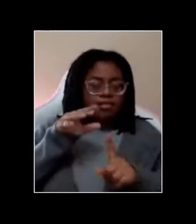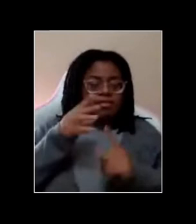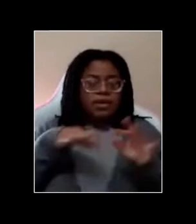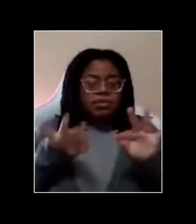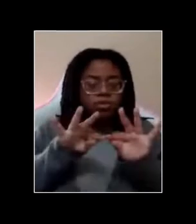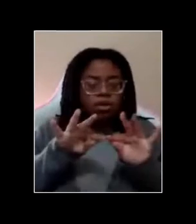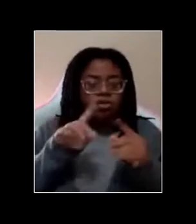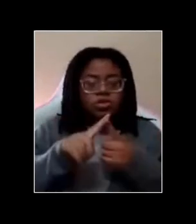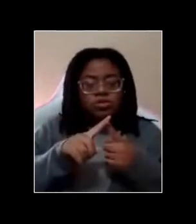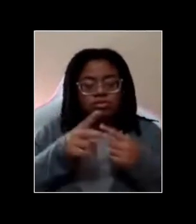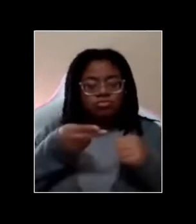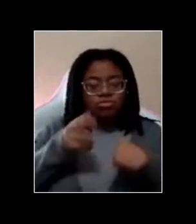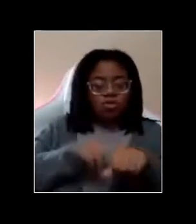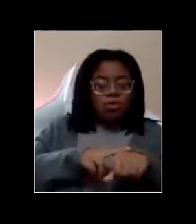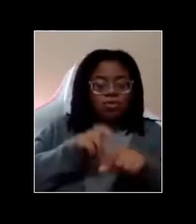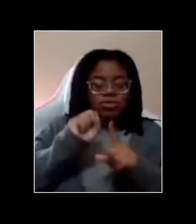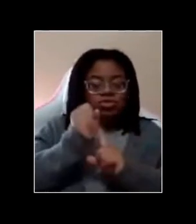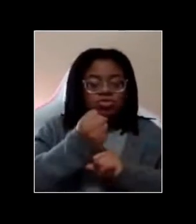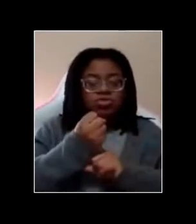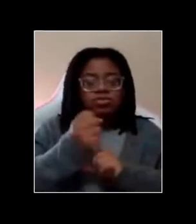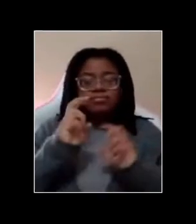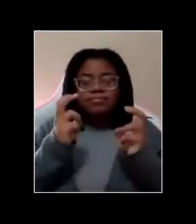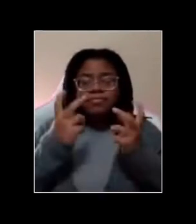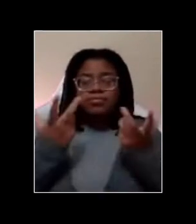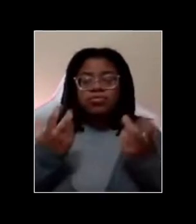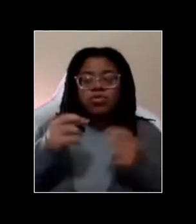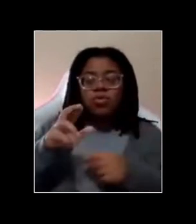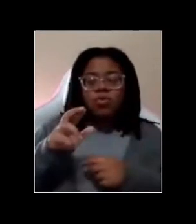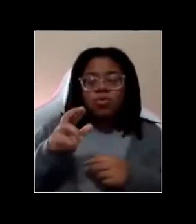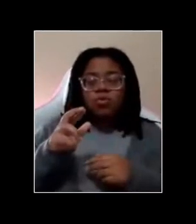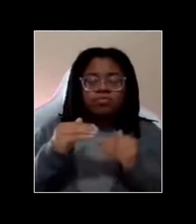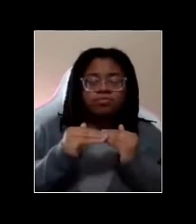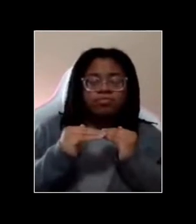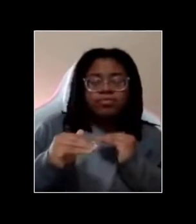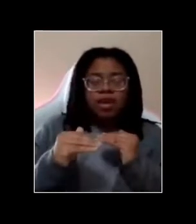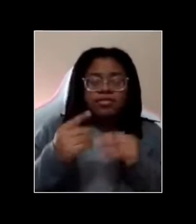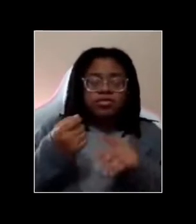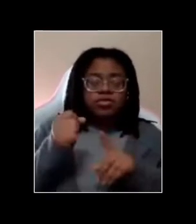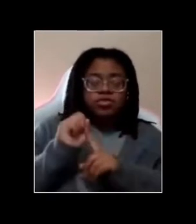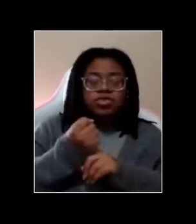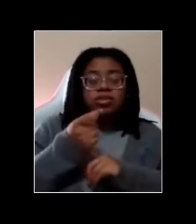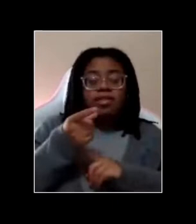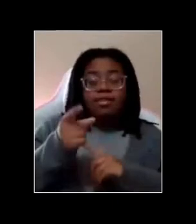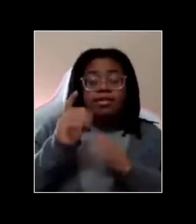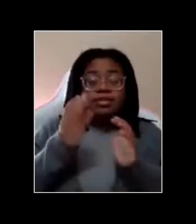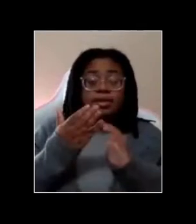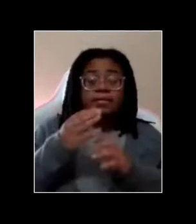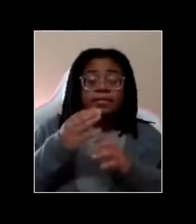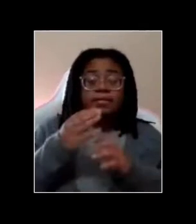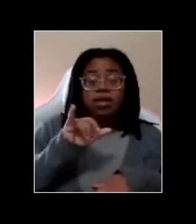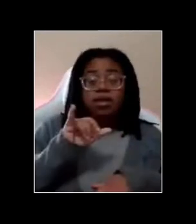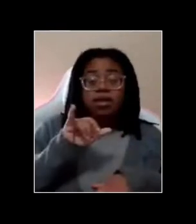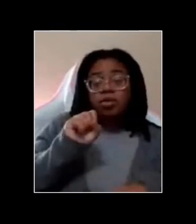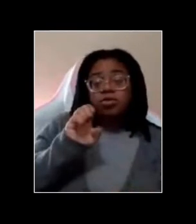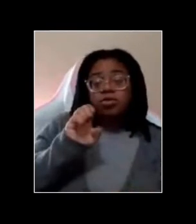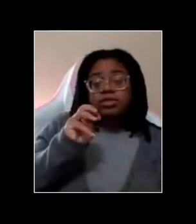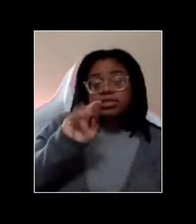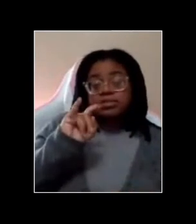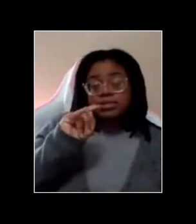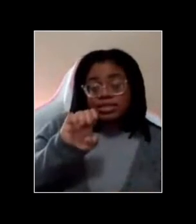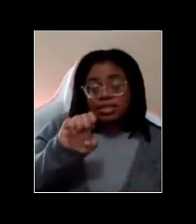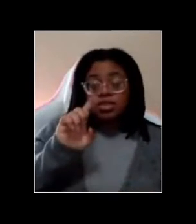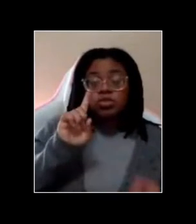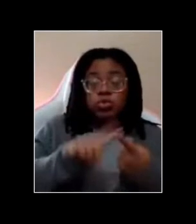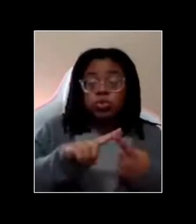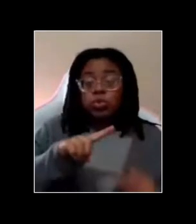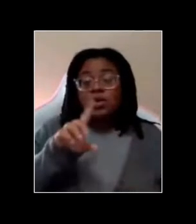of the normal situation or the baseline situation. And this is comparing Yosemite National Park to Death Valley,